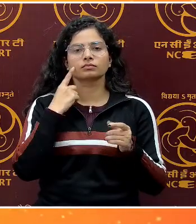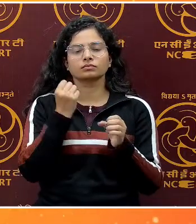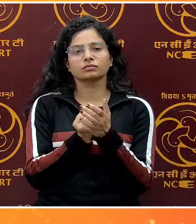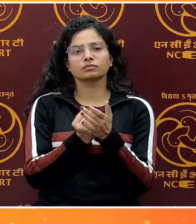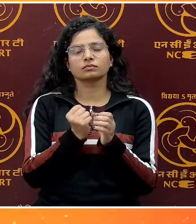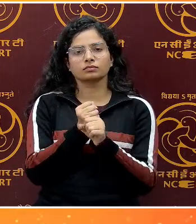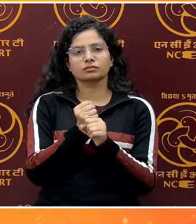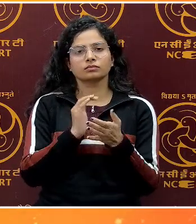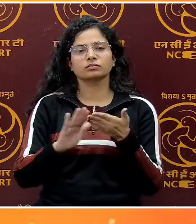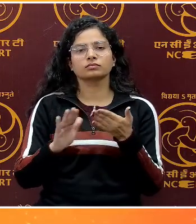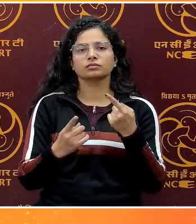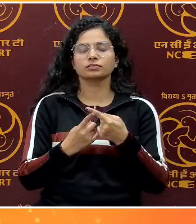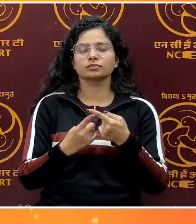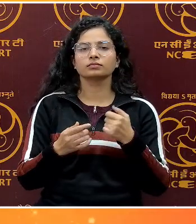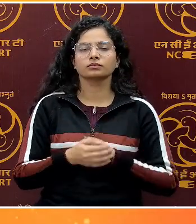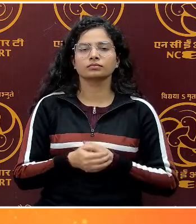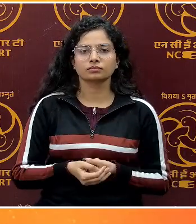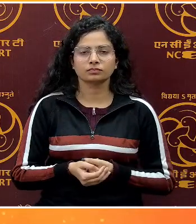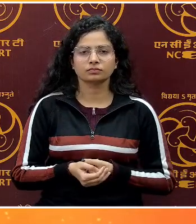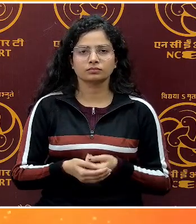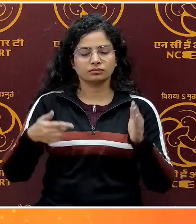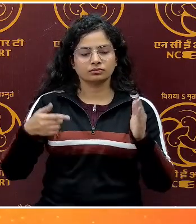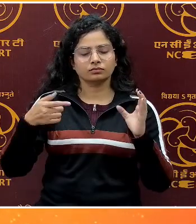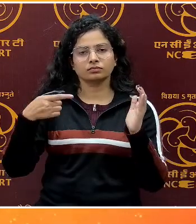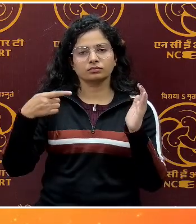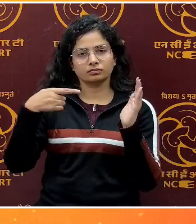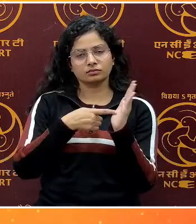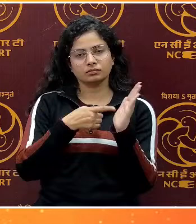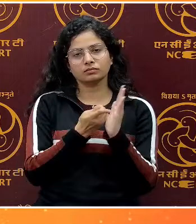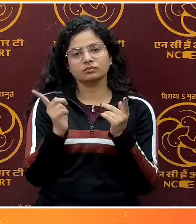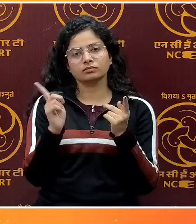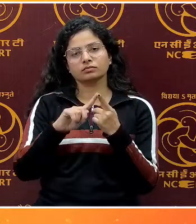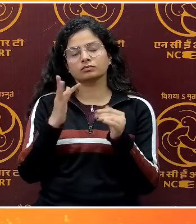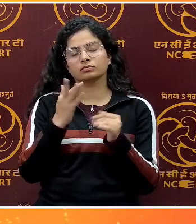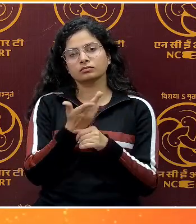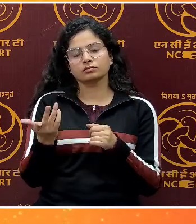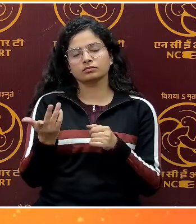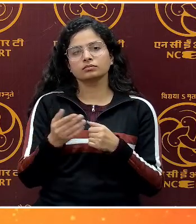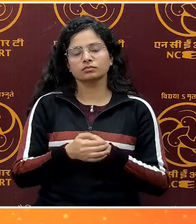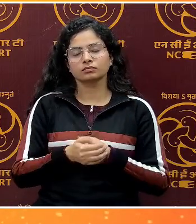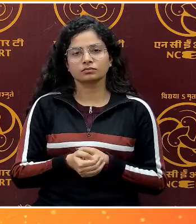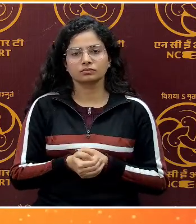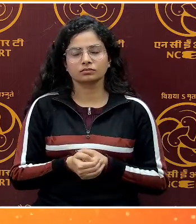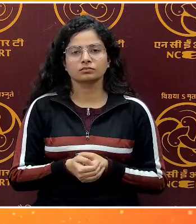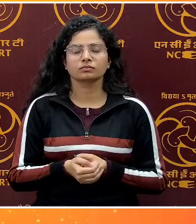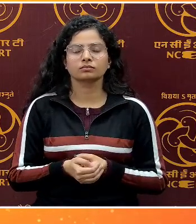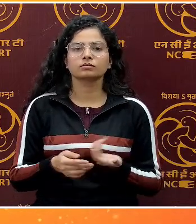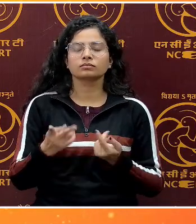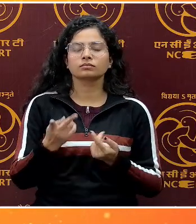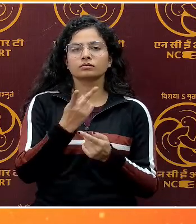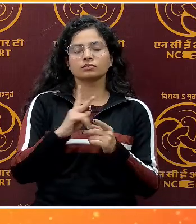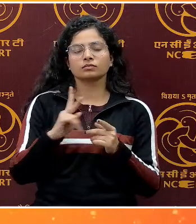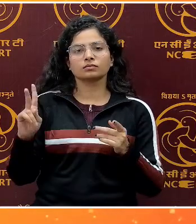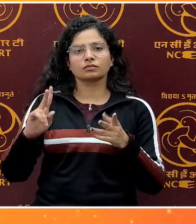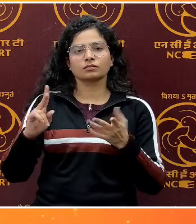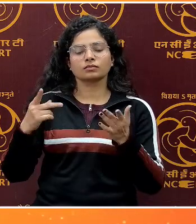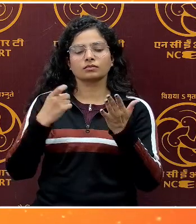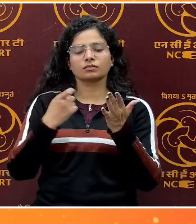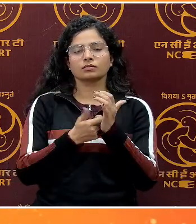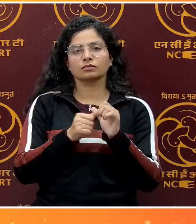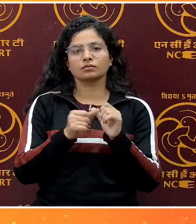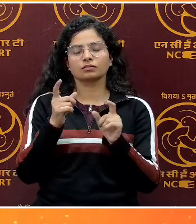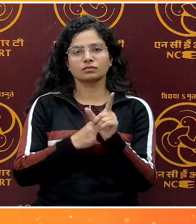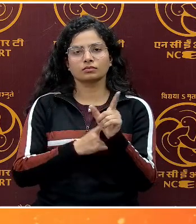a source. After hitting the mirror, what happens to them? They come, all the rays, they come together at a